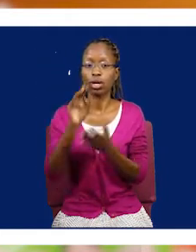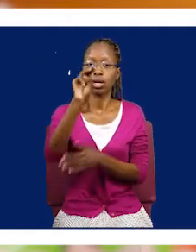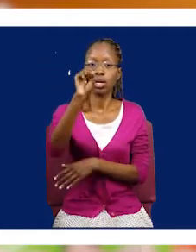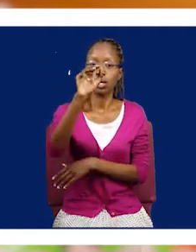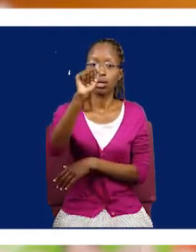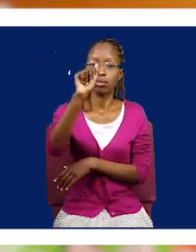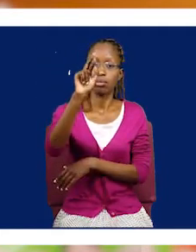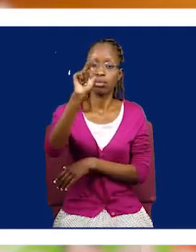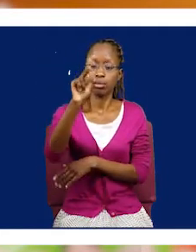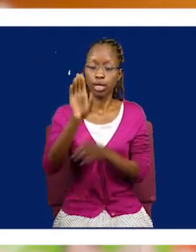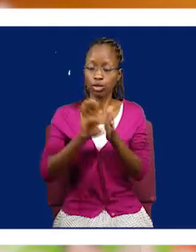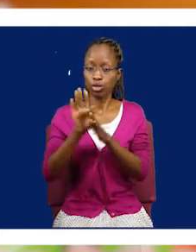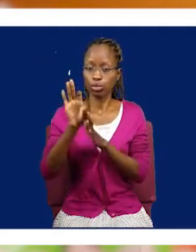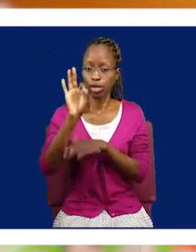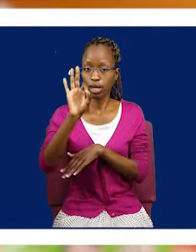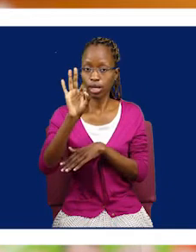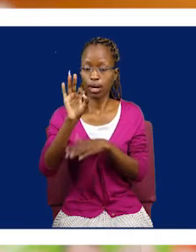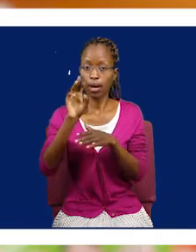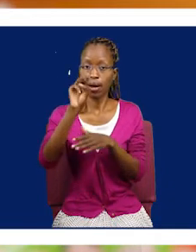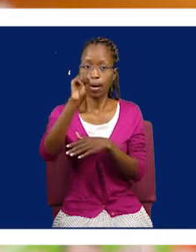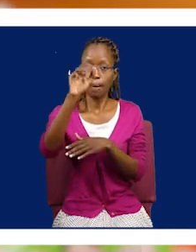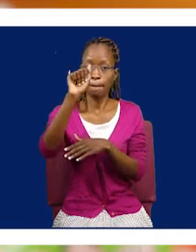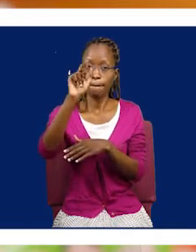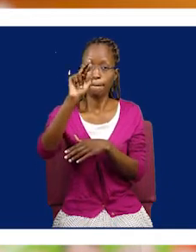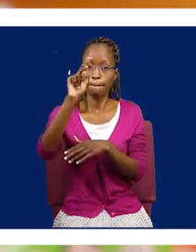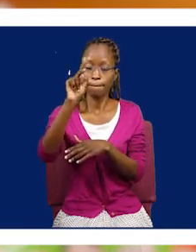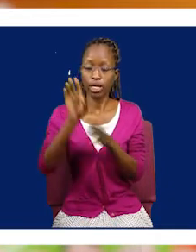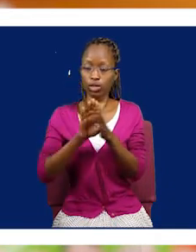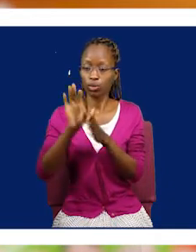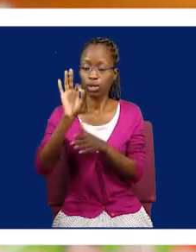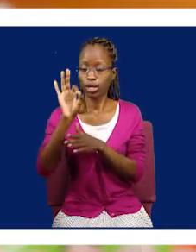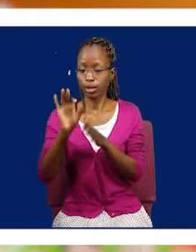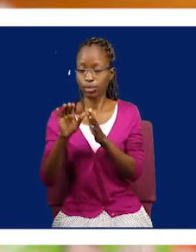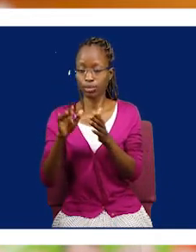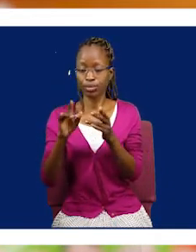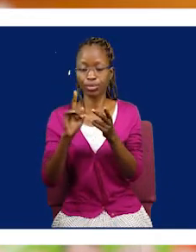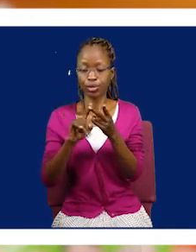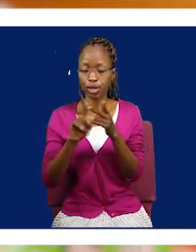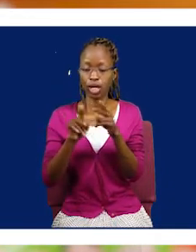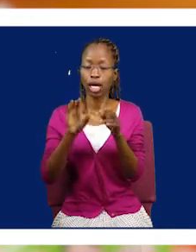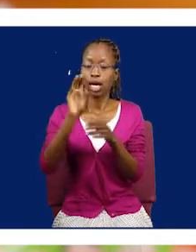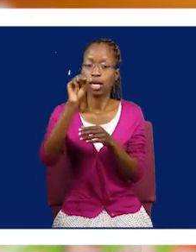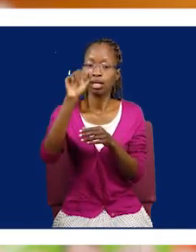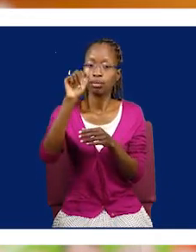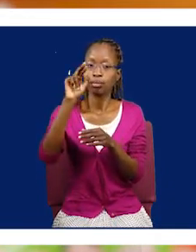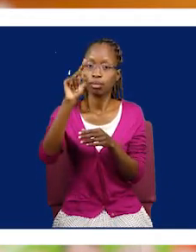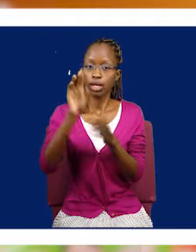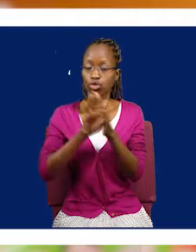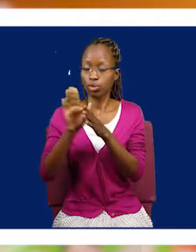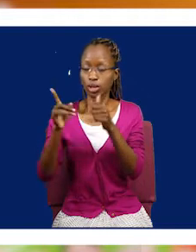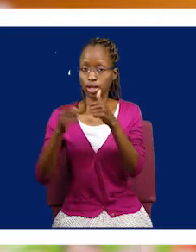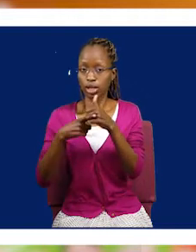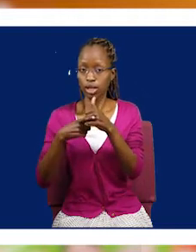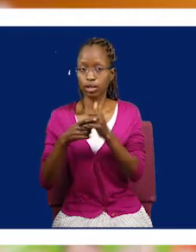Mark chapter 3, so we'll read Mark chapter 3, and we'll also read Mark chapter 6,